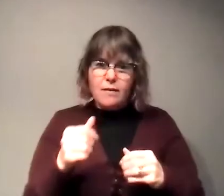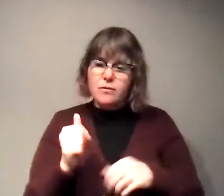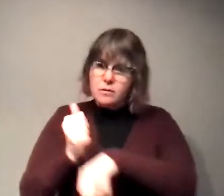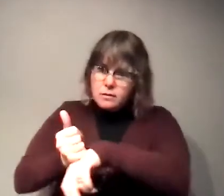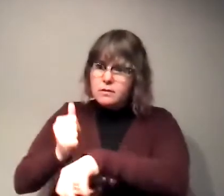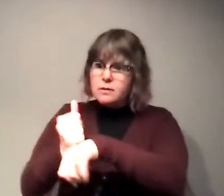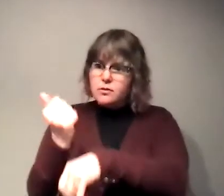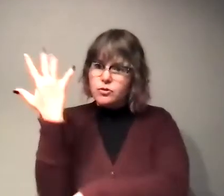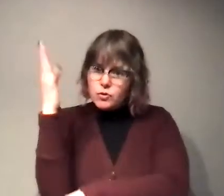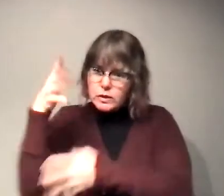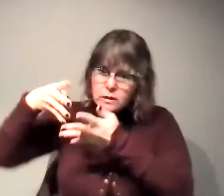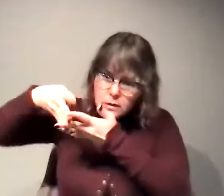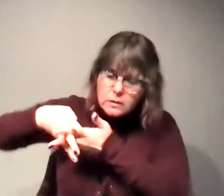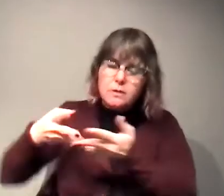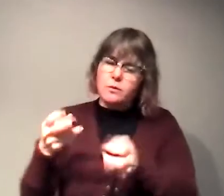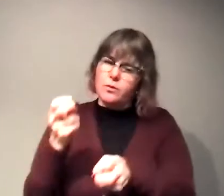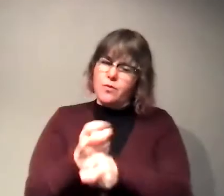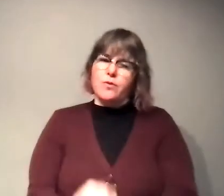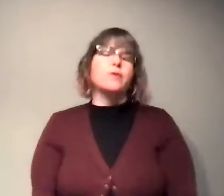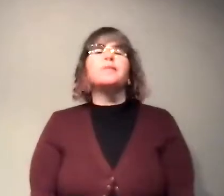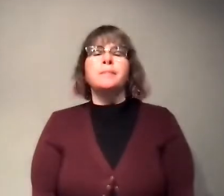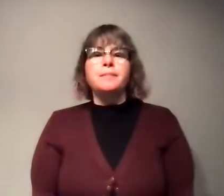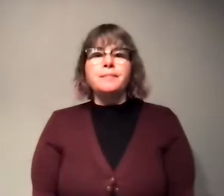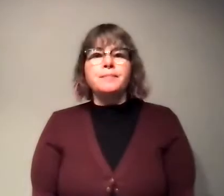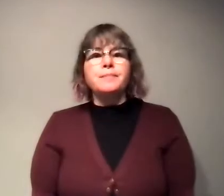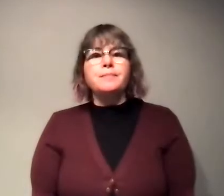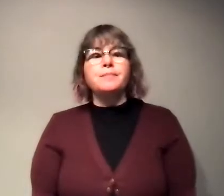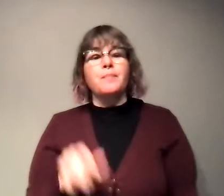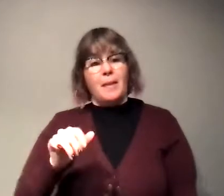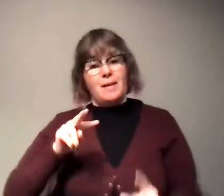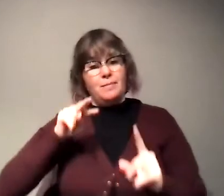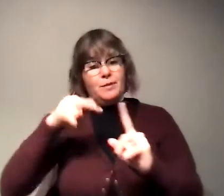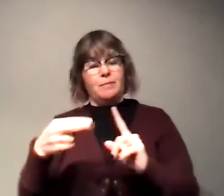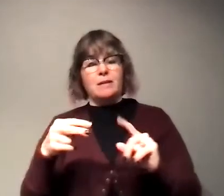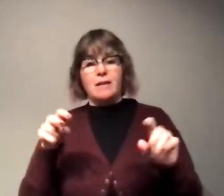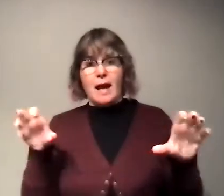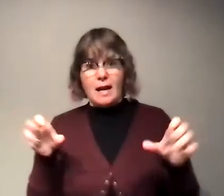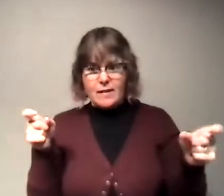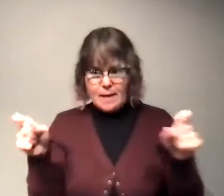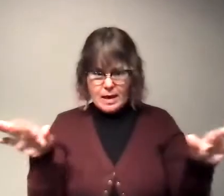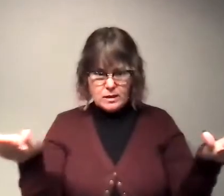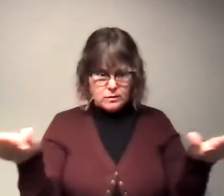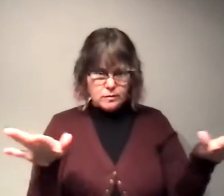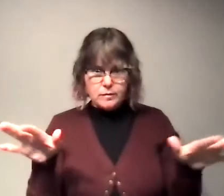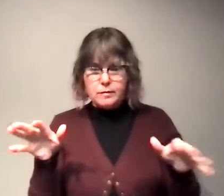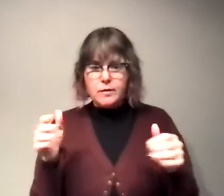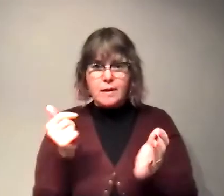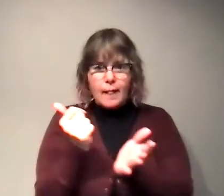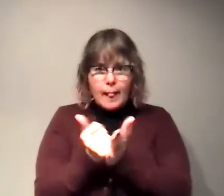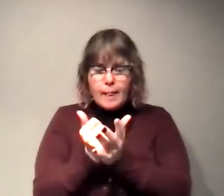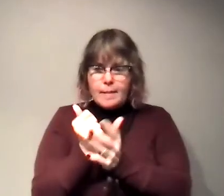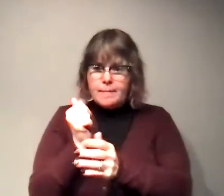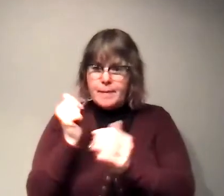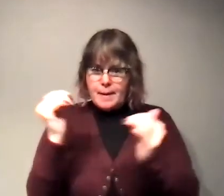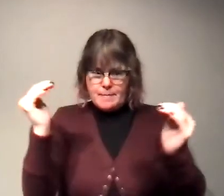And so, you know, from that point of view, we would really try to actively manage the place and try to help create that